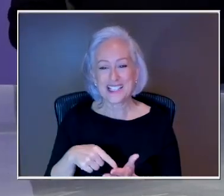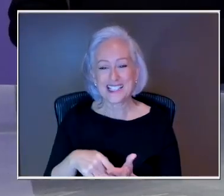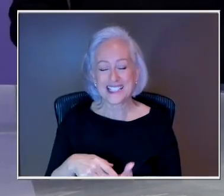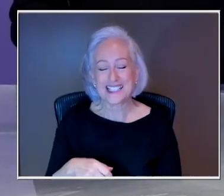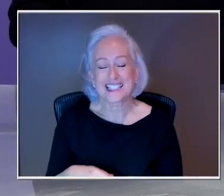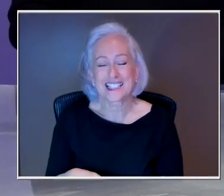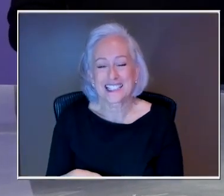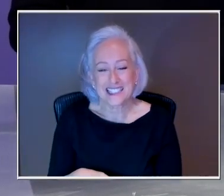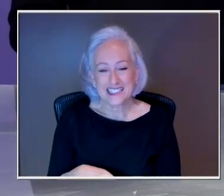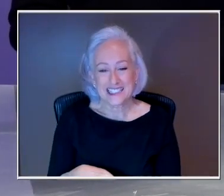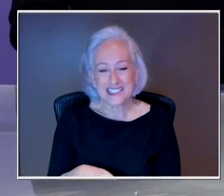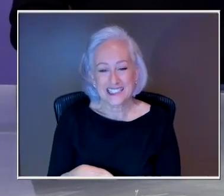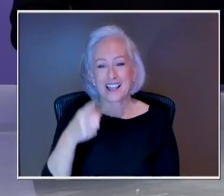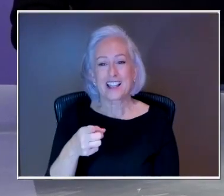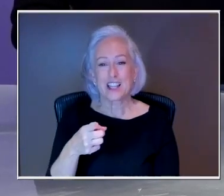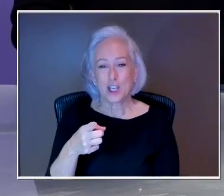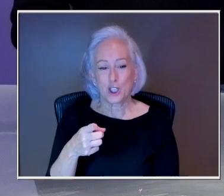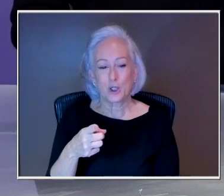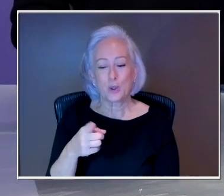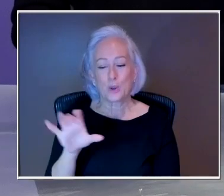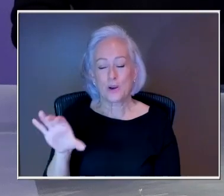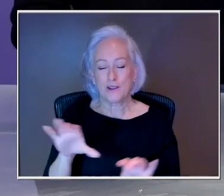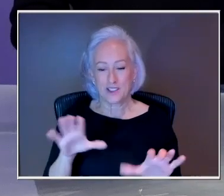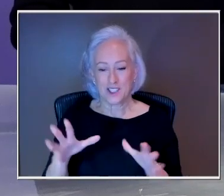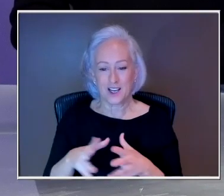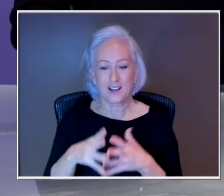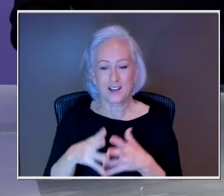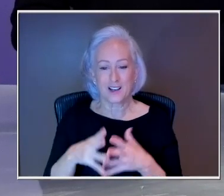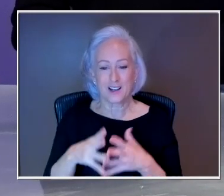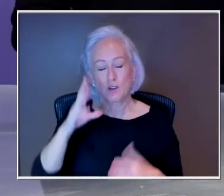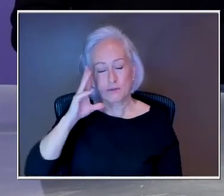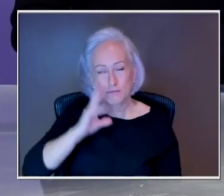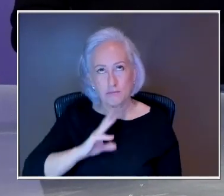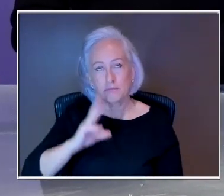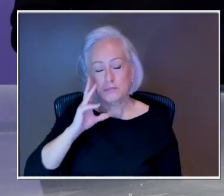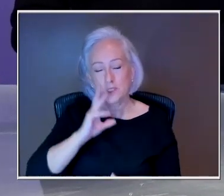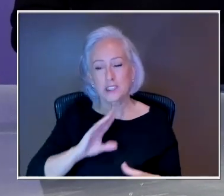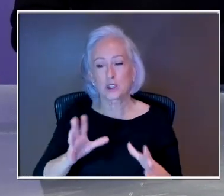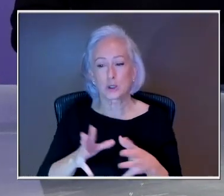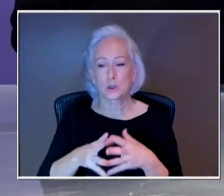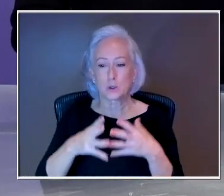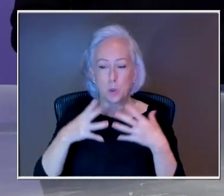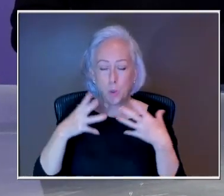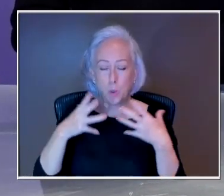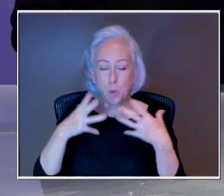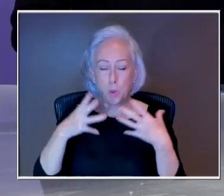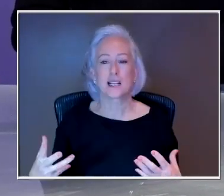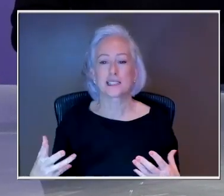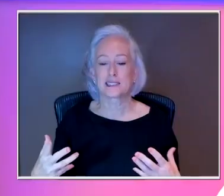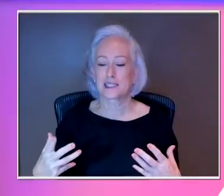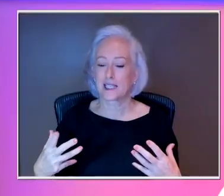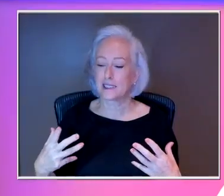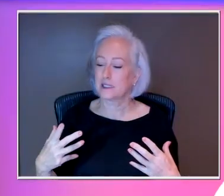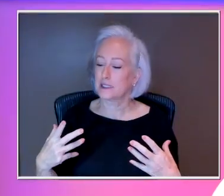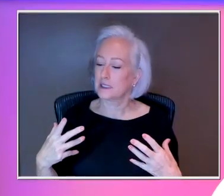think you've done a lot. You've gone through some very difficult